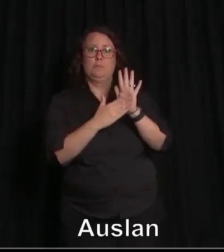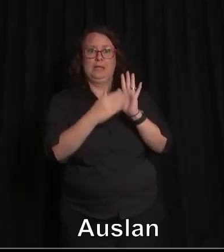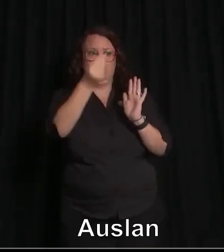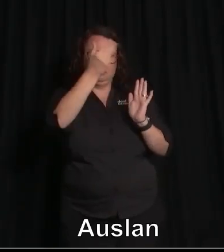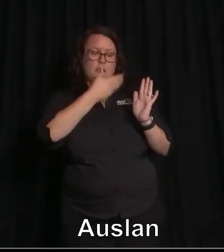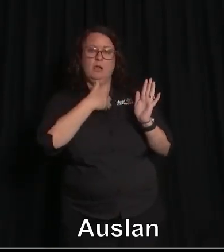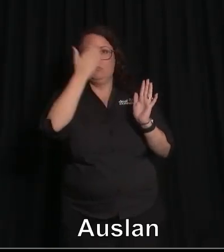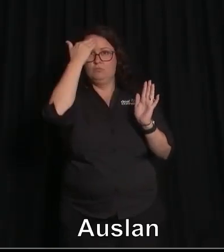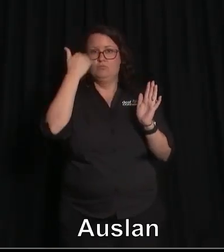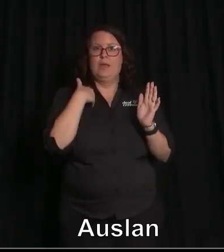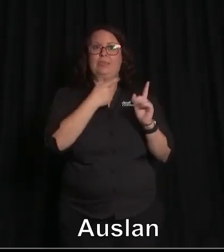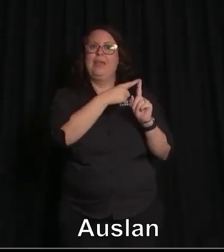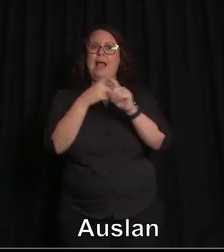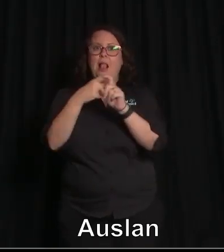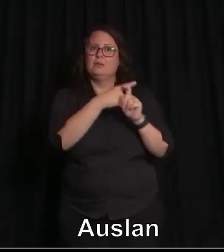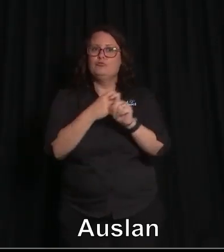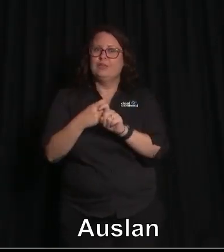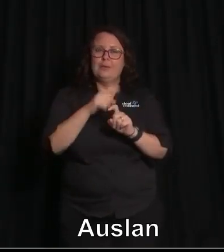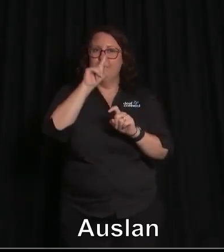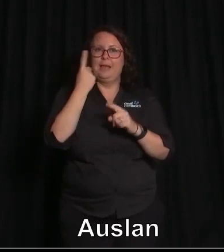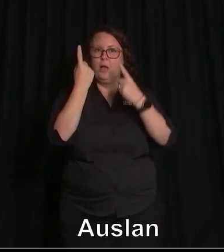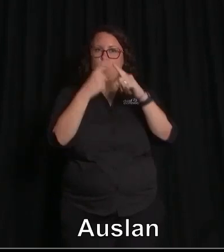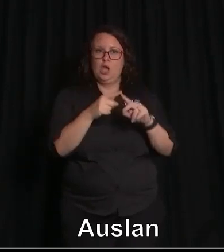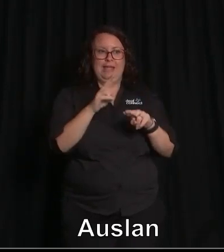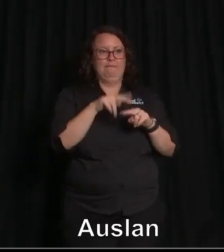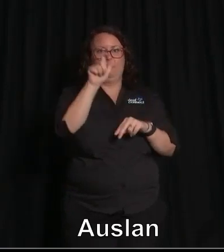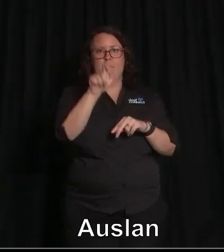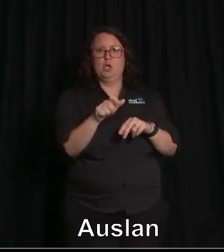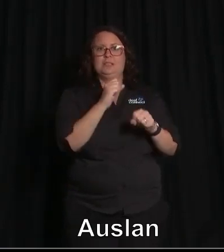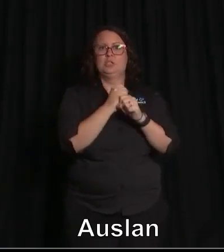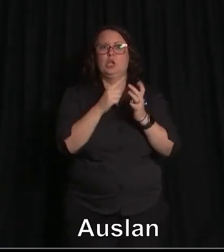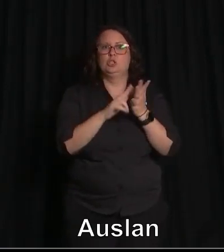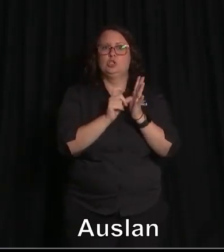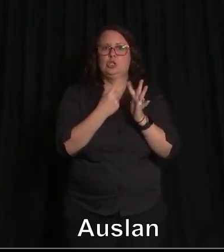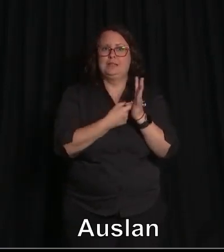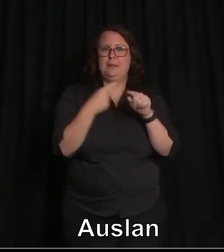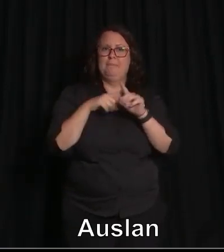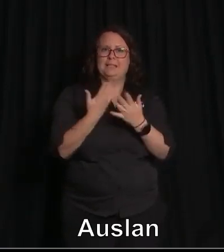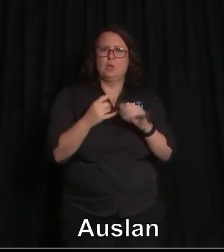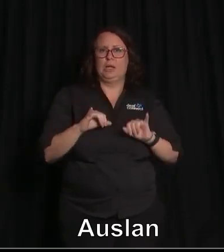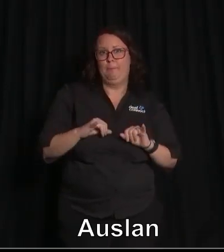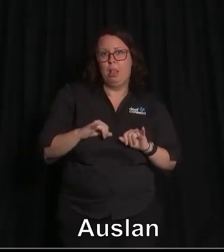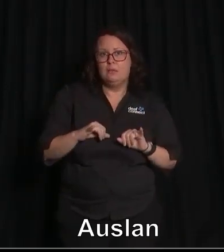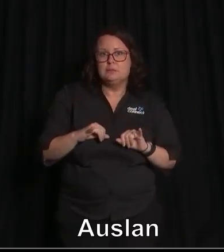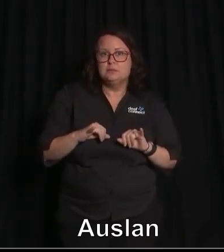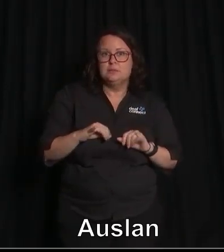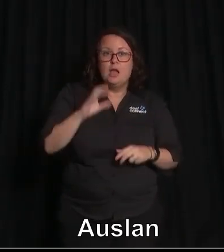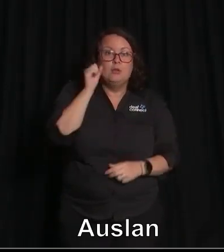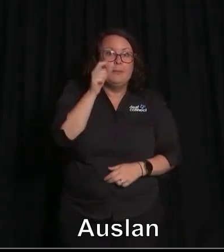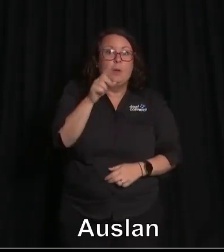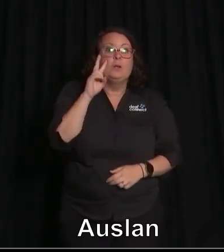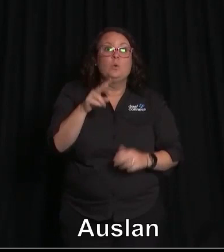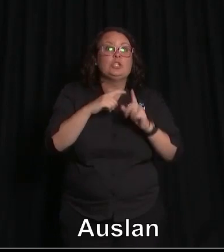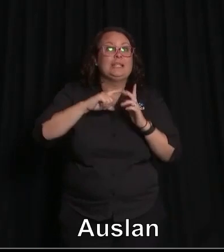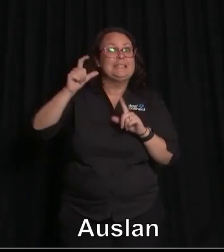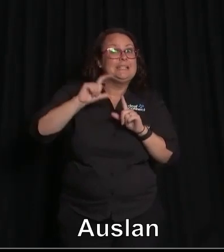that algorithms cannot determine the gender of a person's nipples. You'll all remember that when you'll be watching your